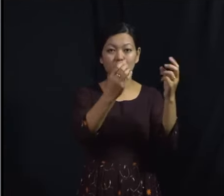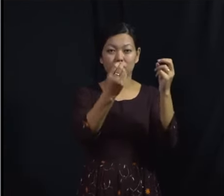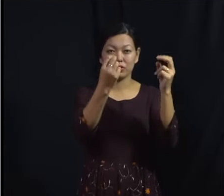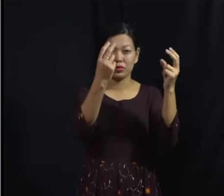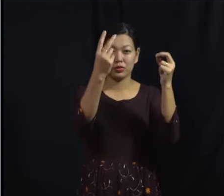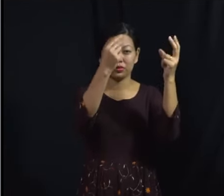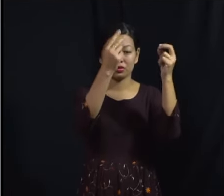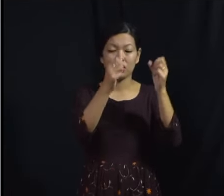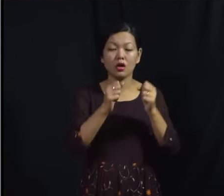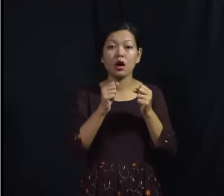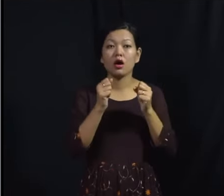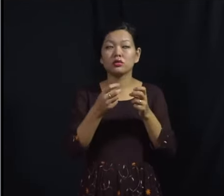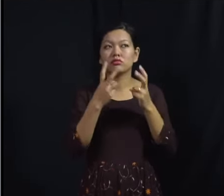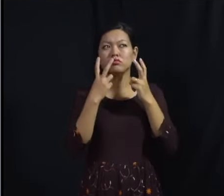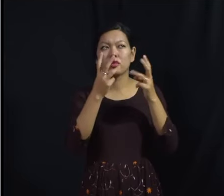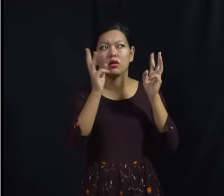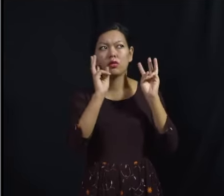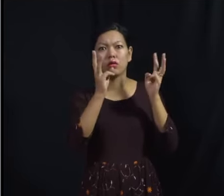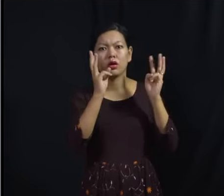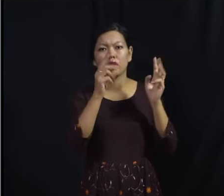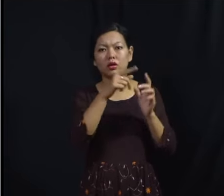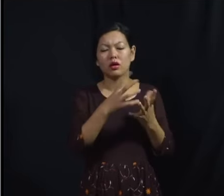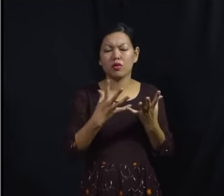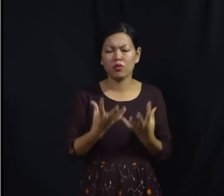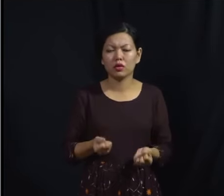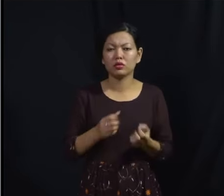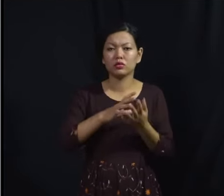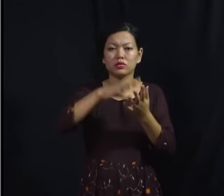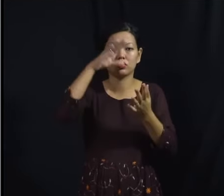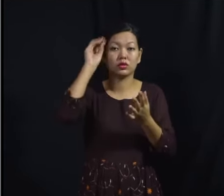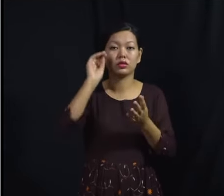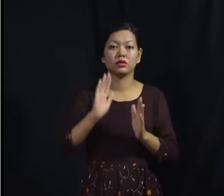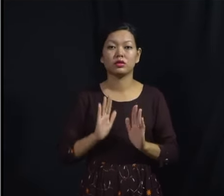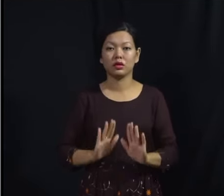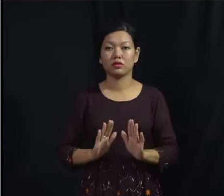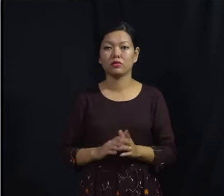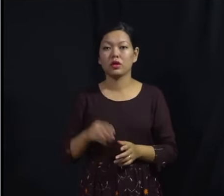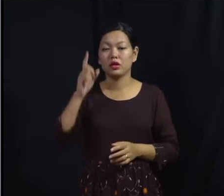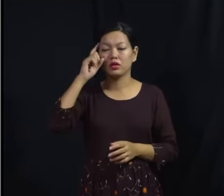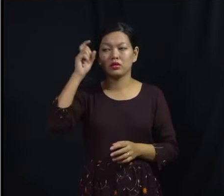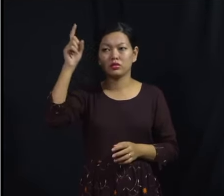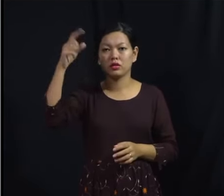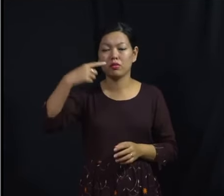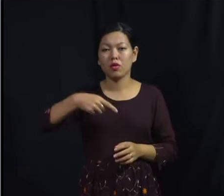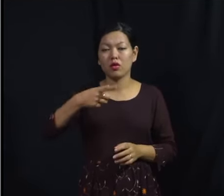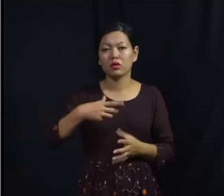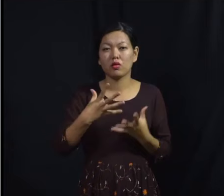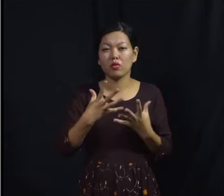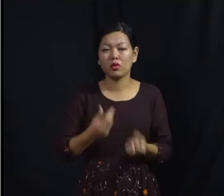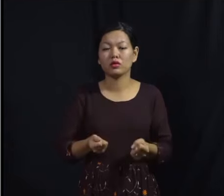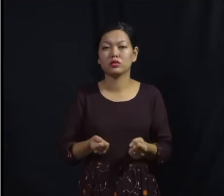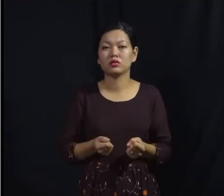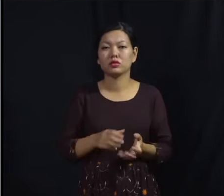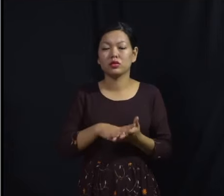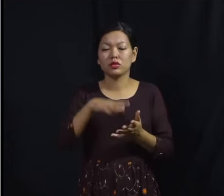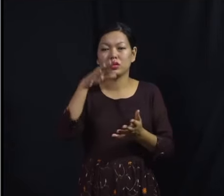found the courage to go and do what she dreamed of. And then We find that I want to do beekeeping.